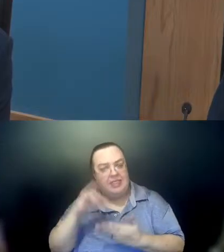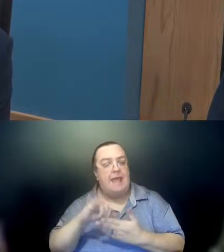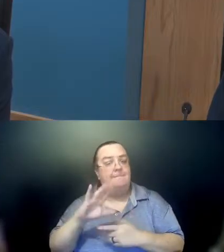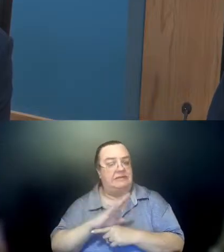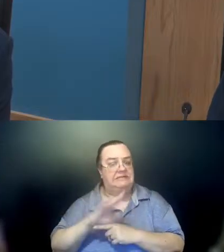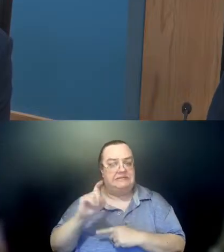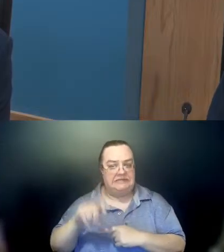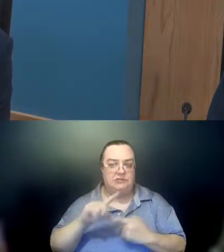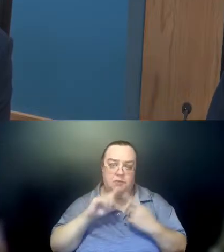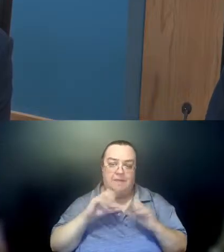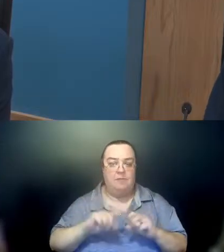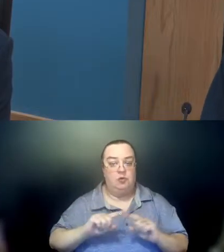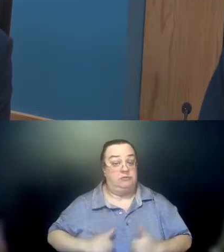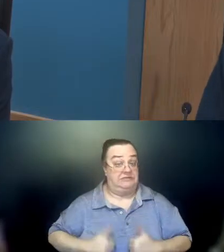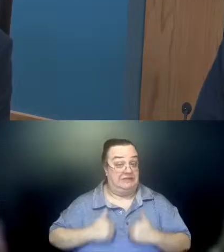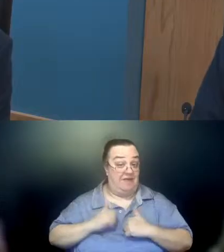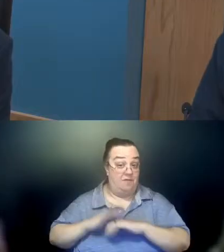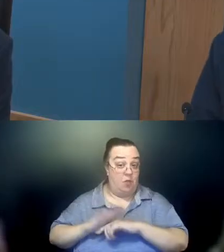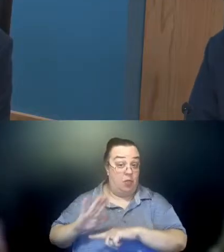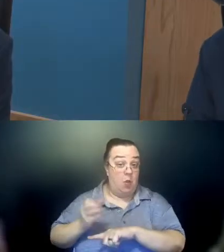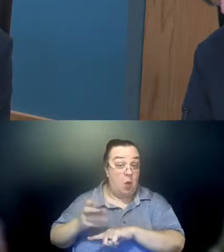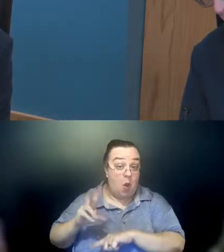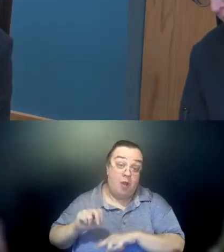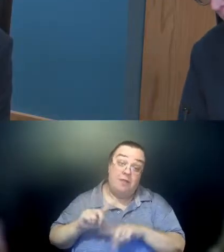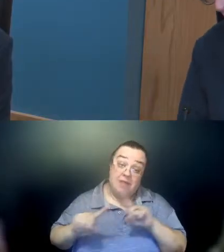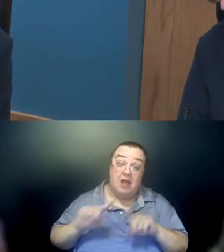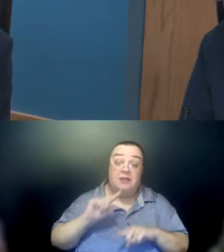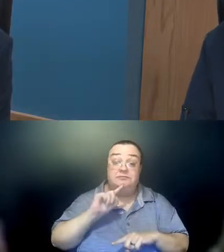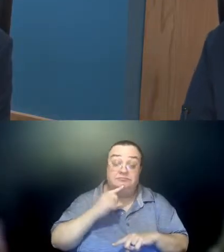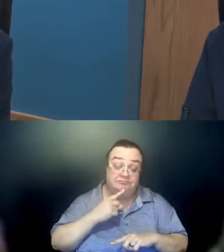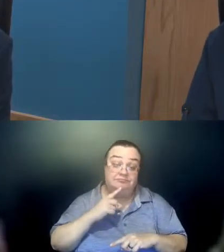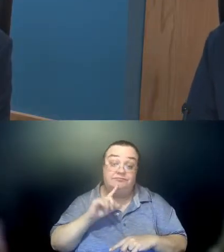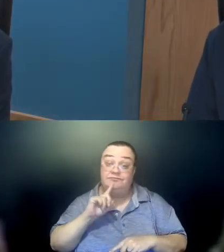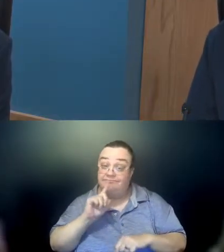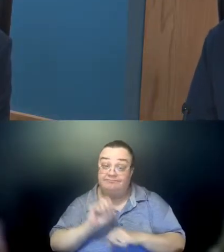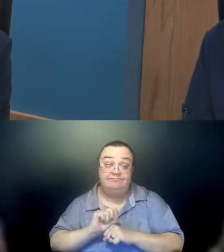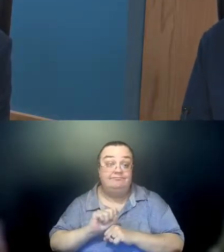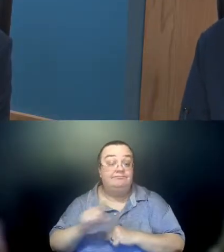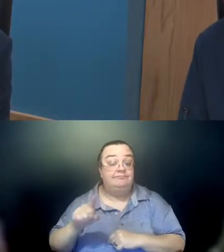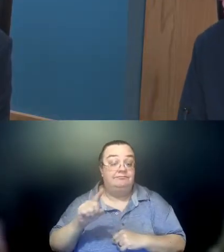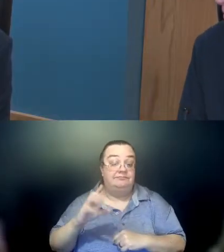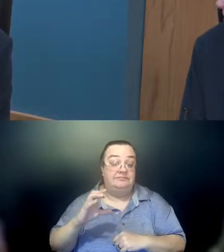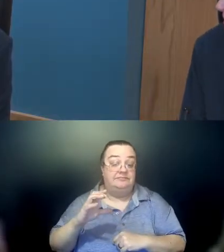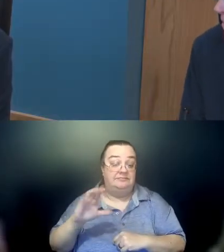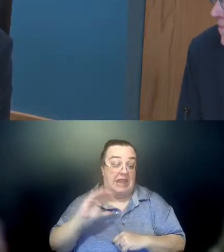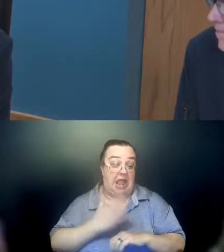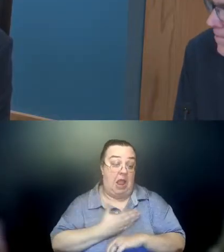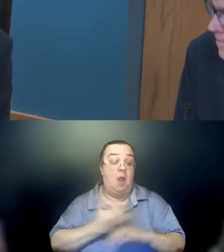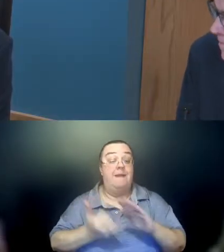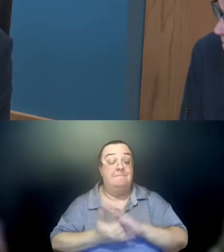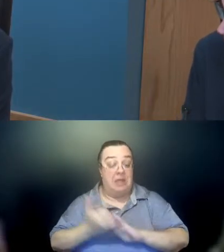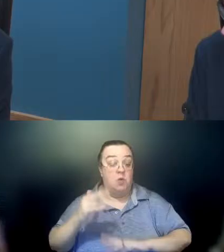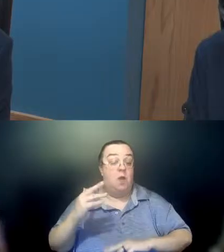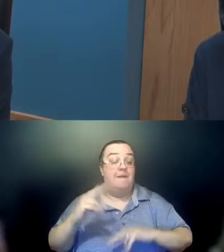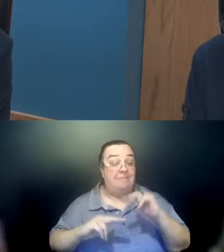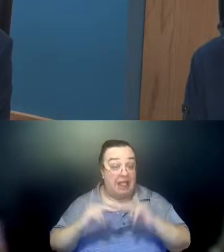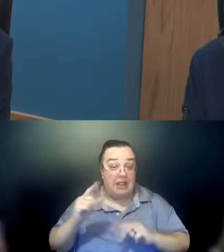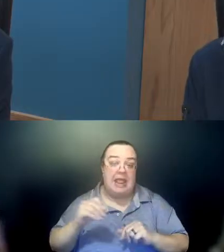own. But the harsh reality is that our metro was built in a floodplain. And so we do need to find a